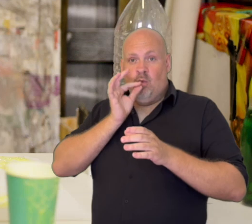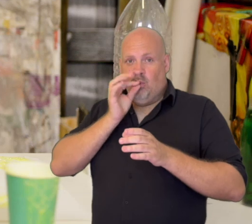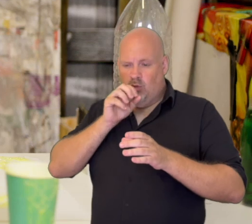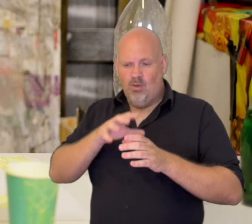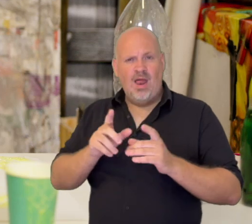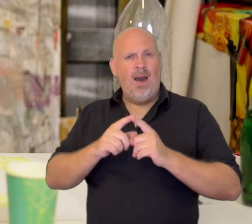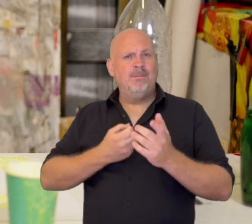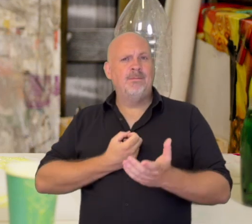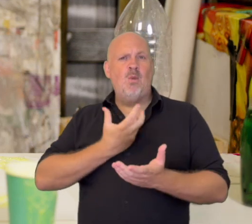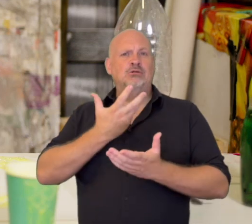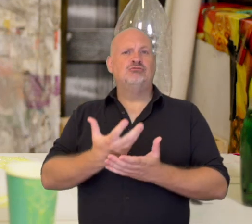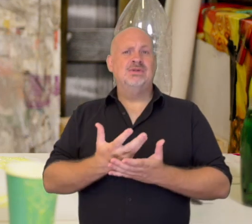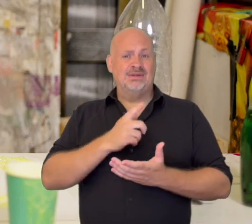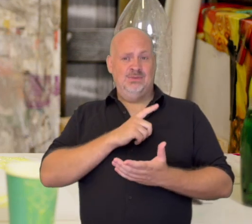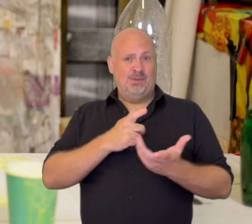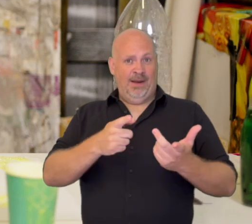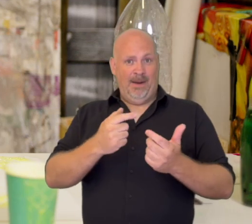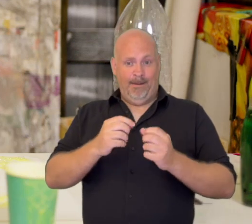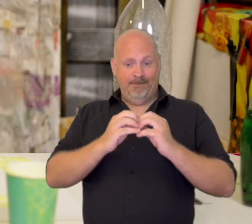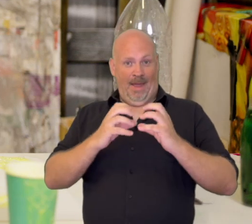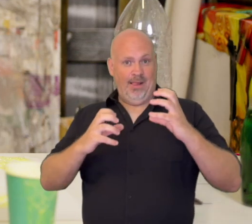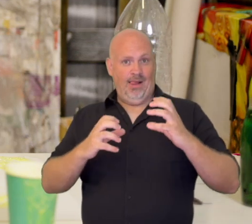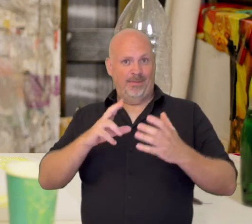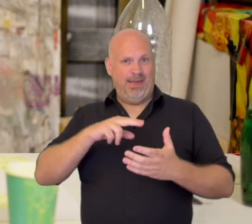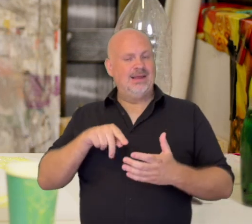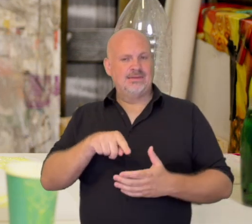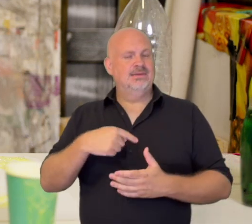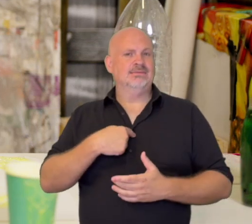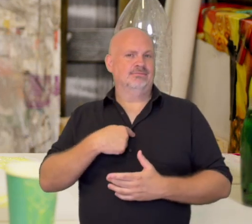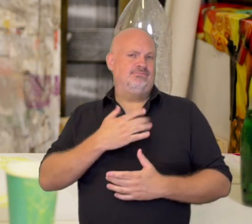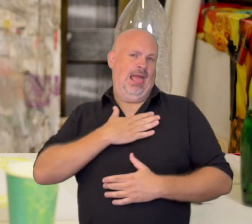why making bubble paintings really appeals to me,